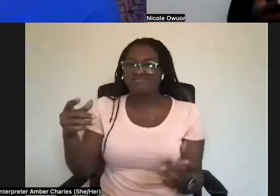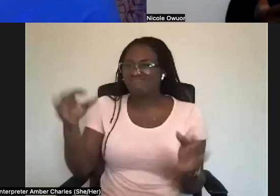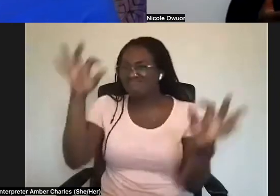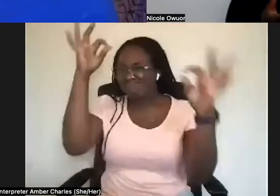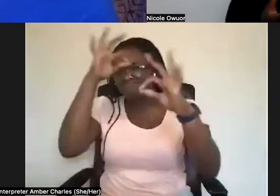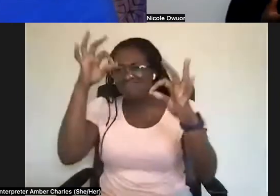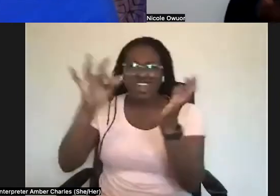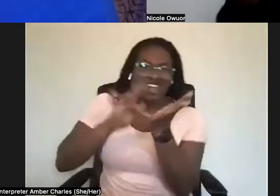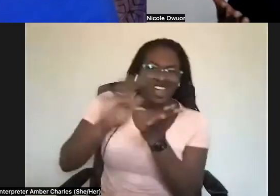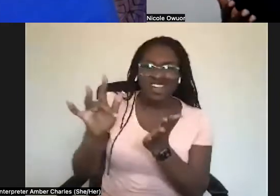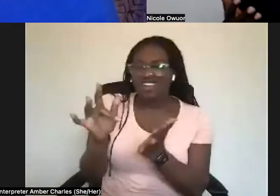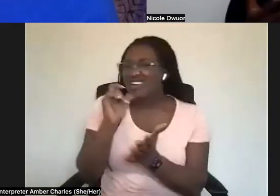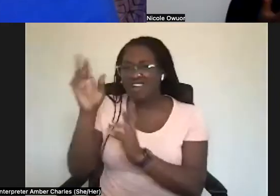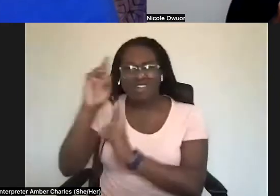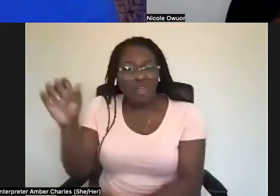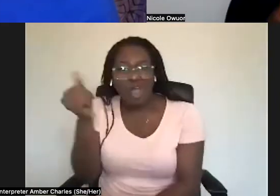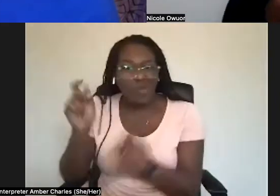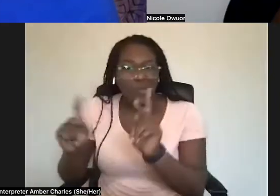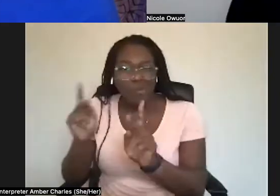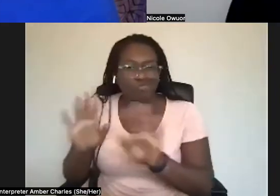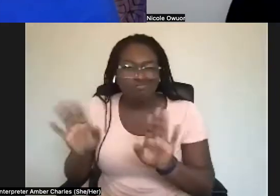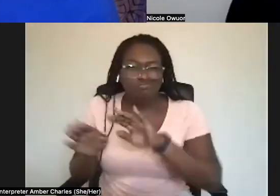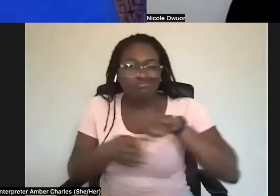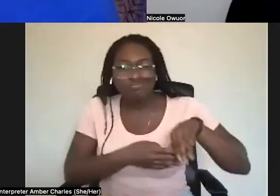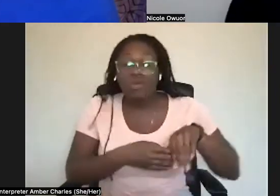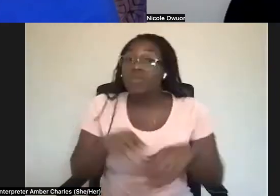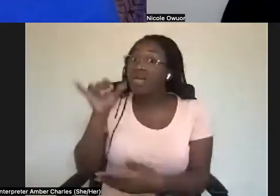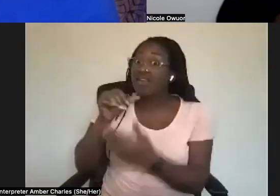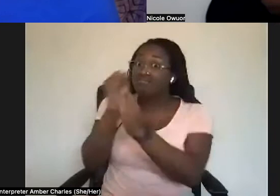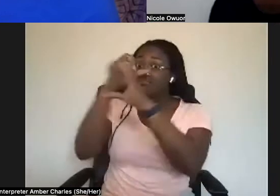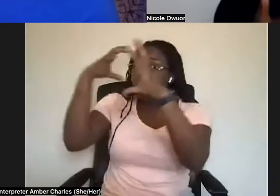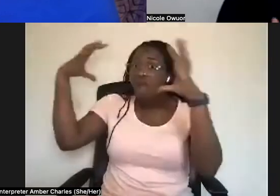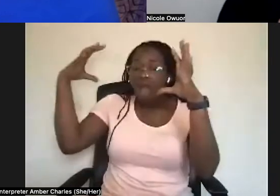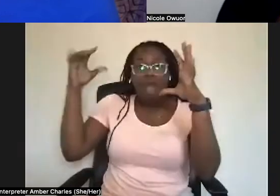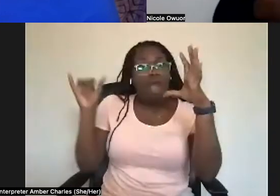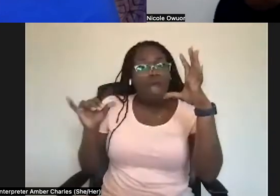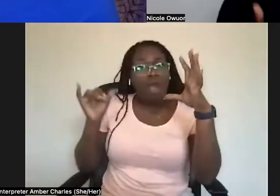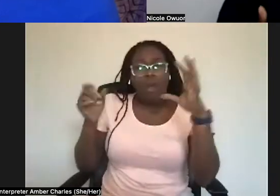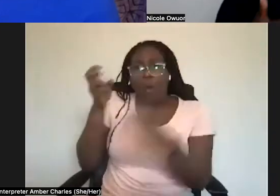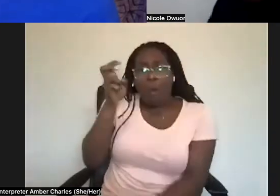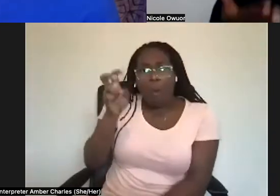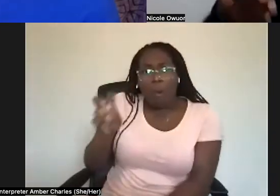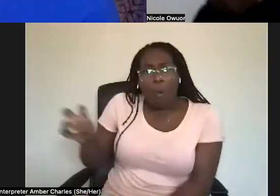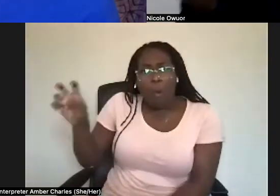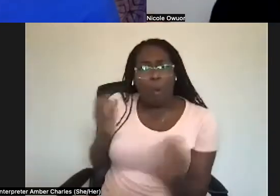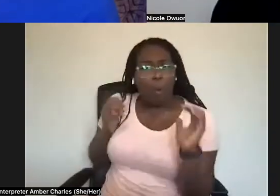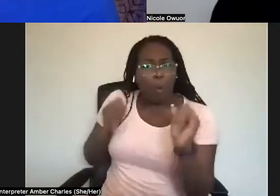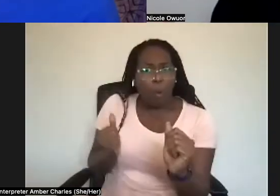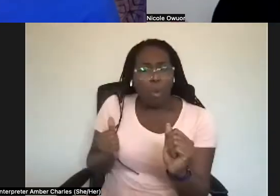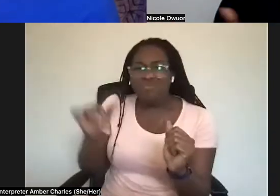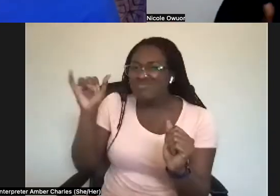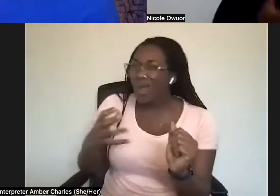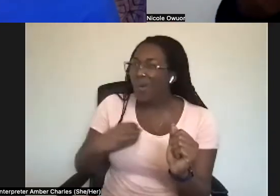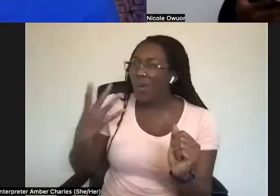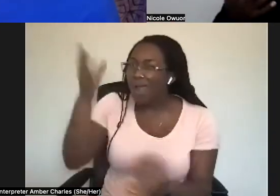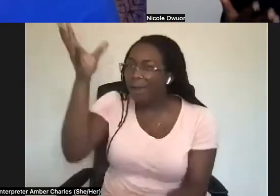other people. But again, this was an image of this adventurous, bold white man.